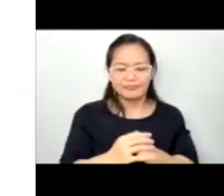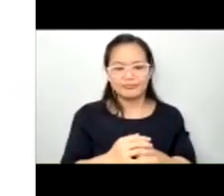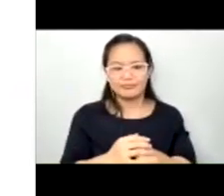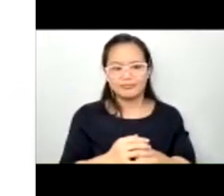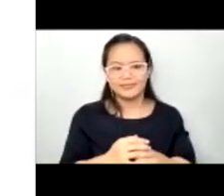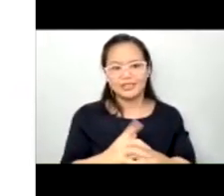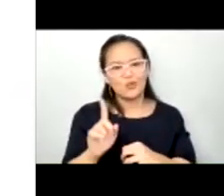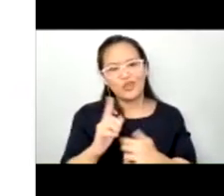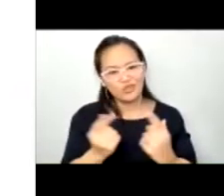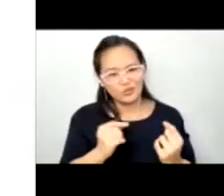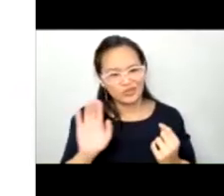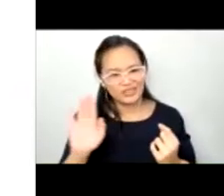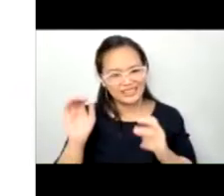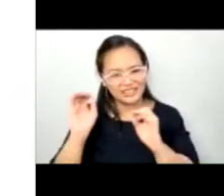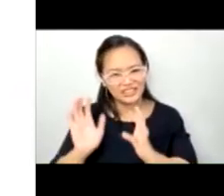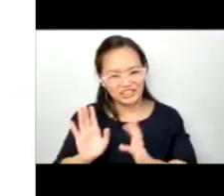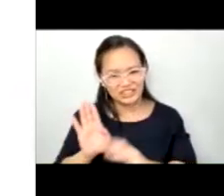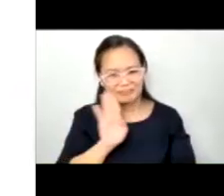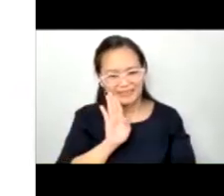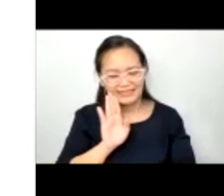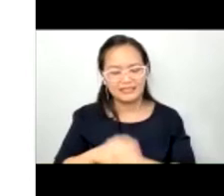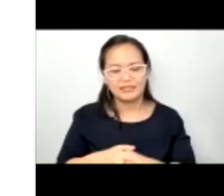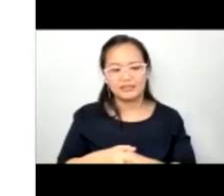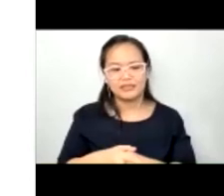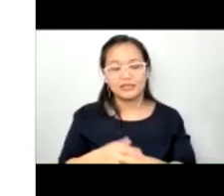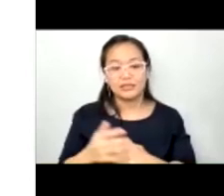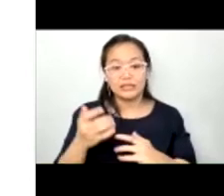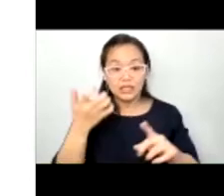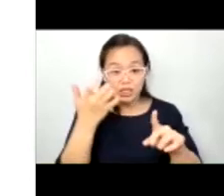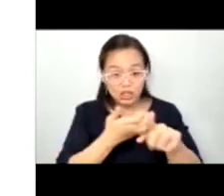And this is what she did each time we had classes.